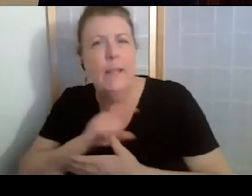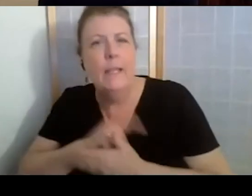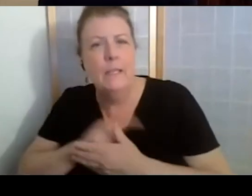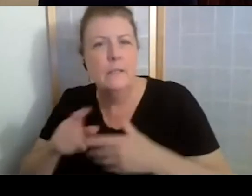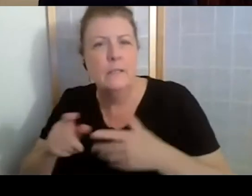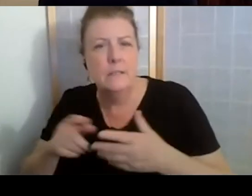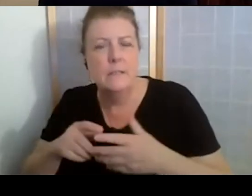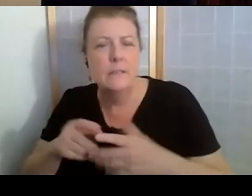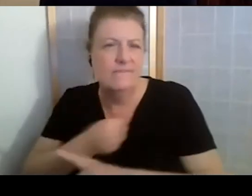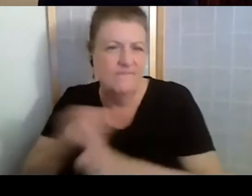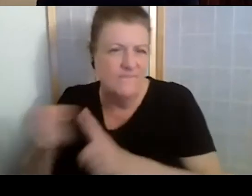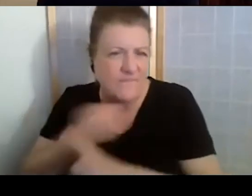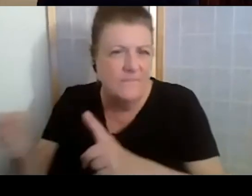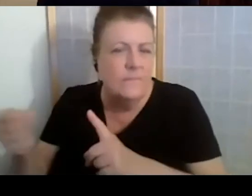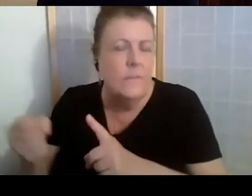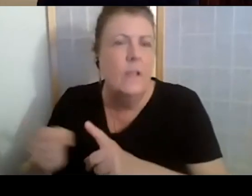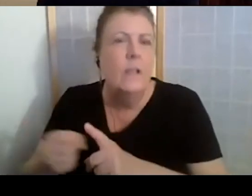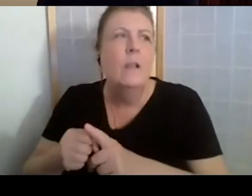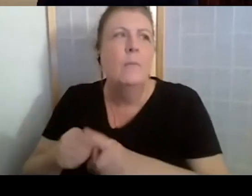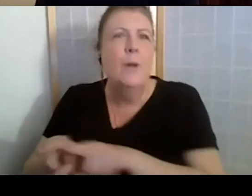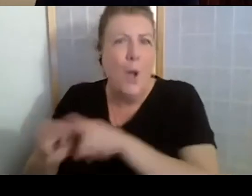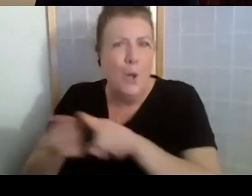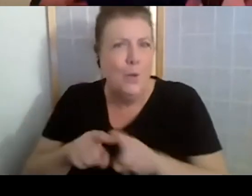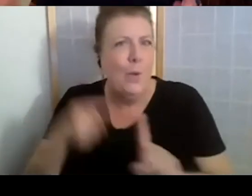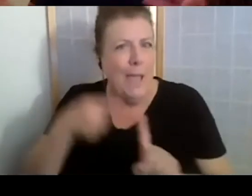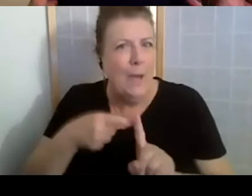grates. And so like